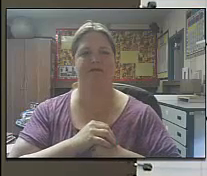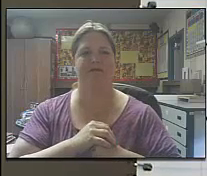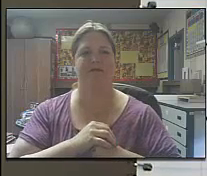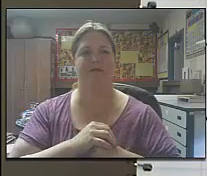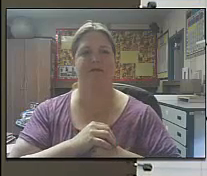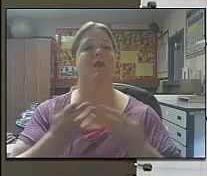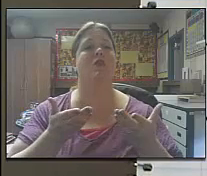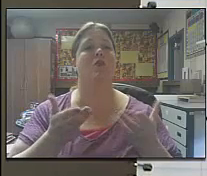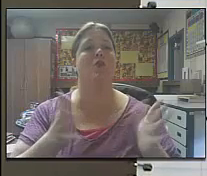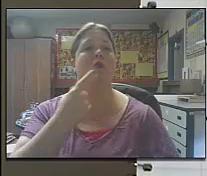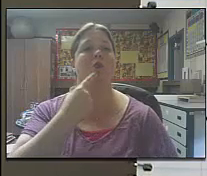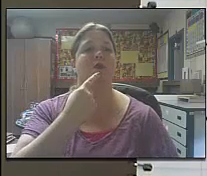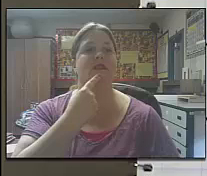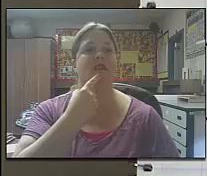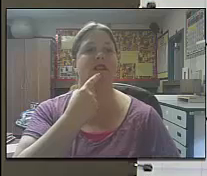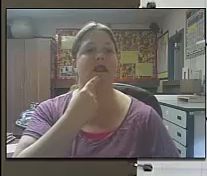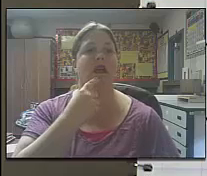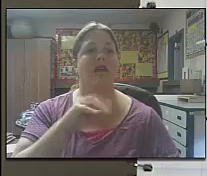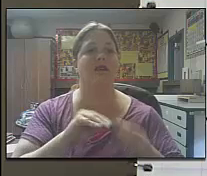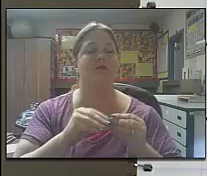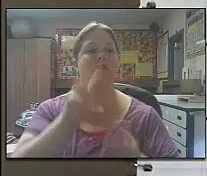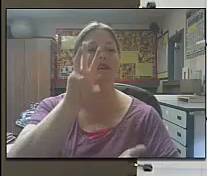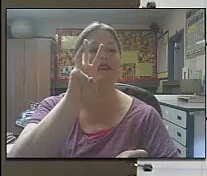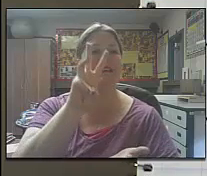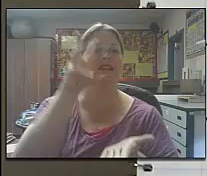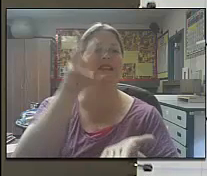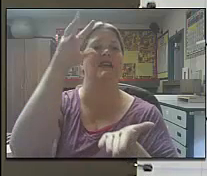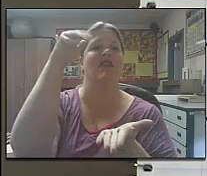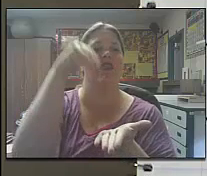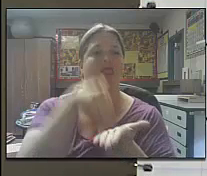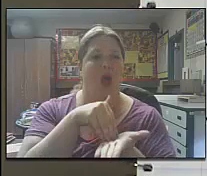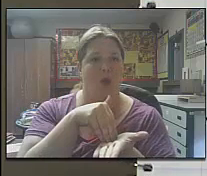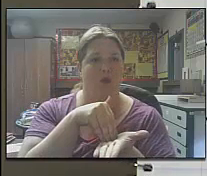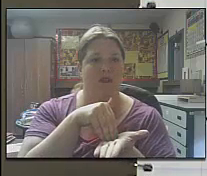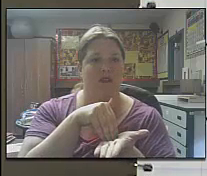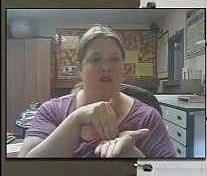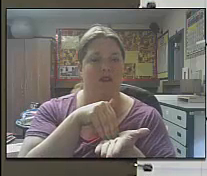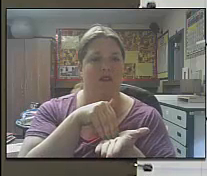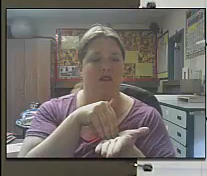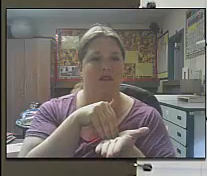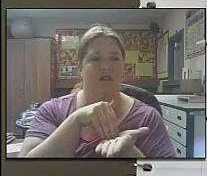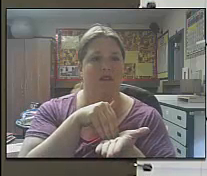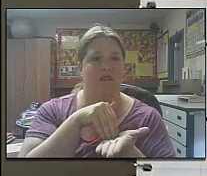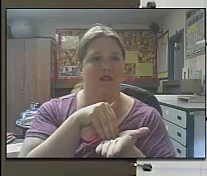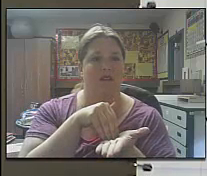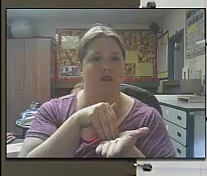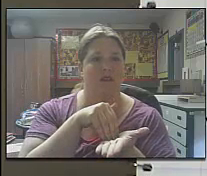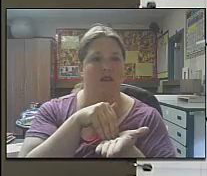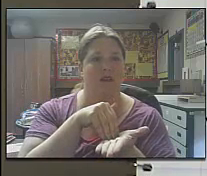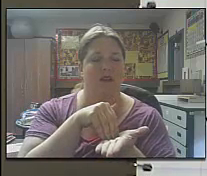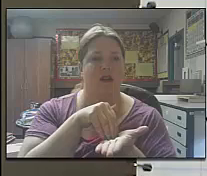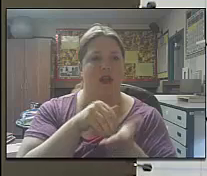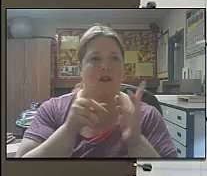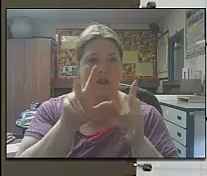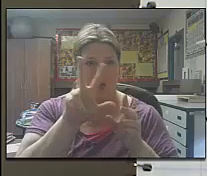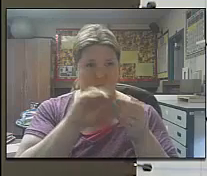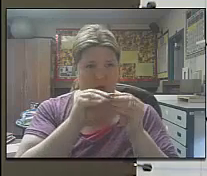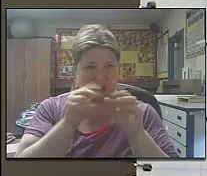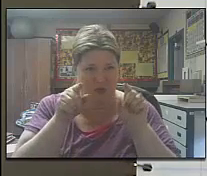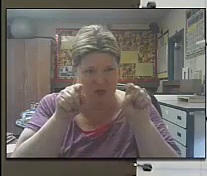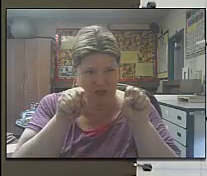So the way we would say this number is 6,000. Then we group these three